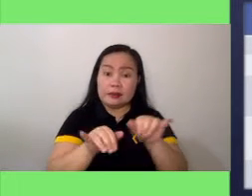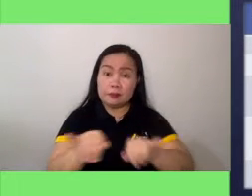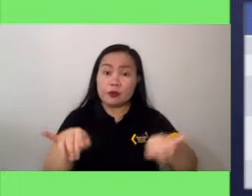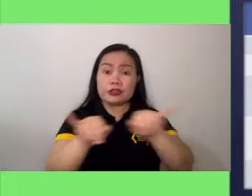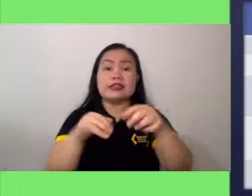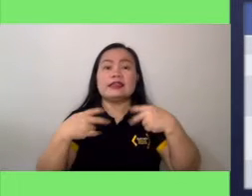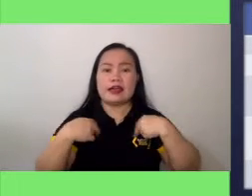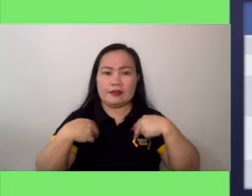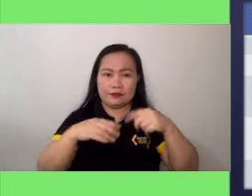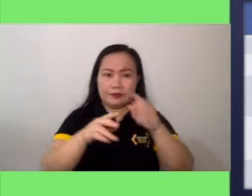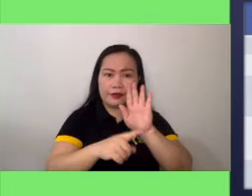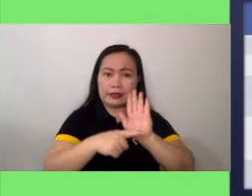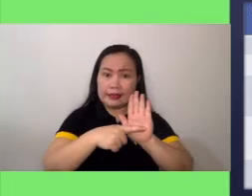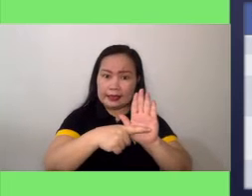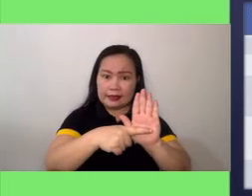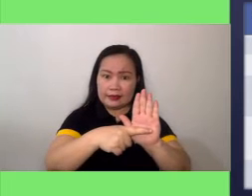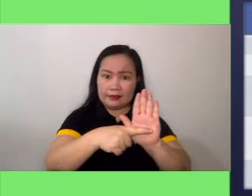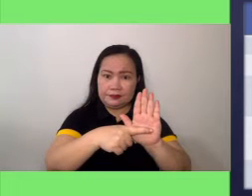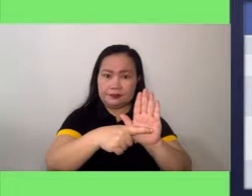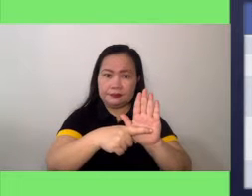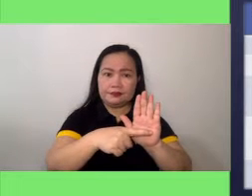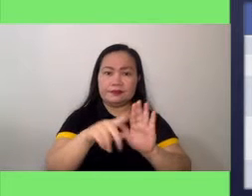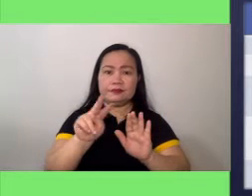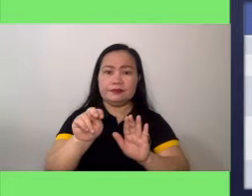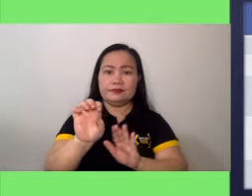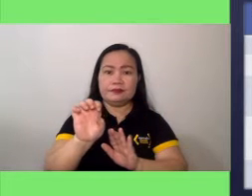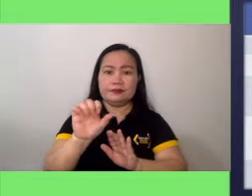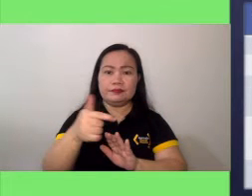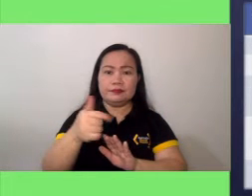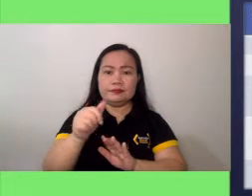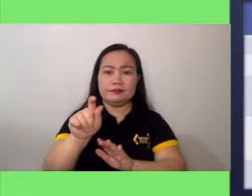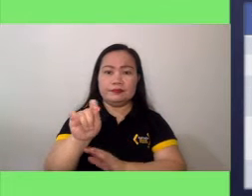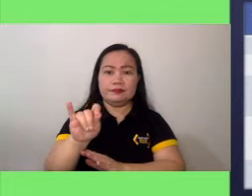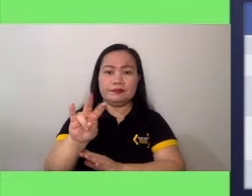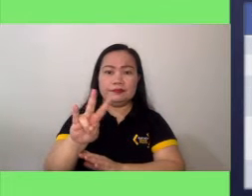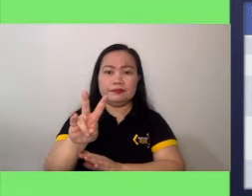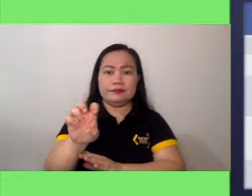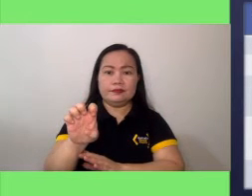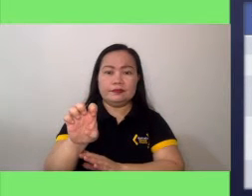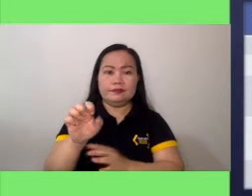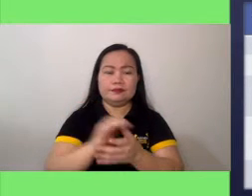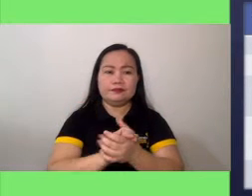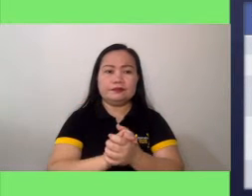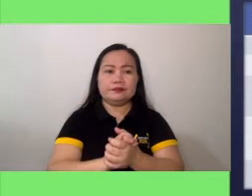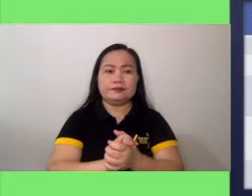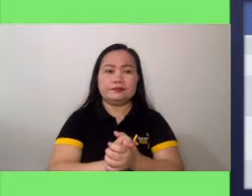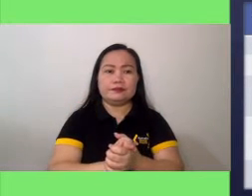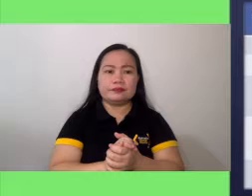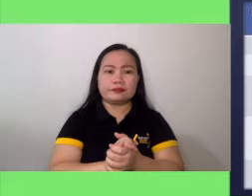dapat may negative. Okay? Bakit negative ang sagot? Kasi po,